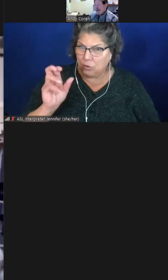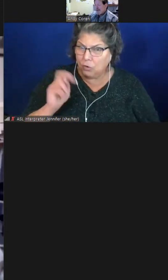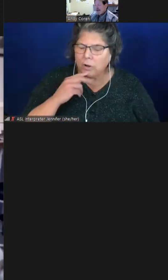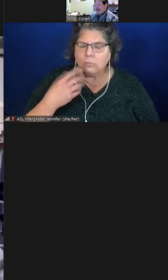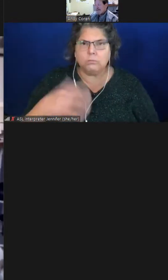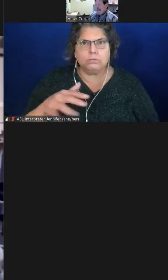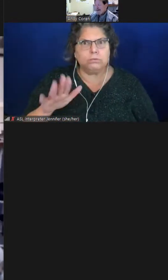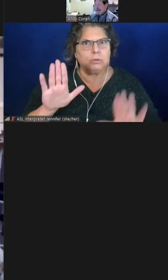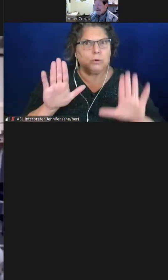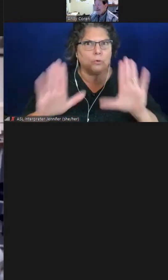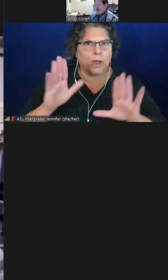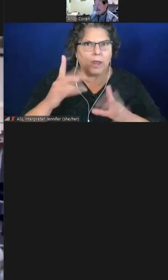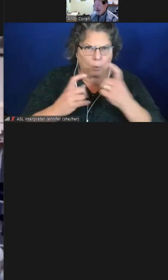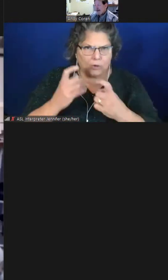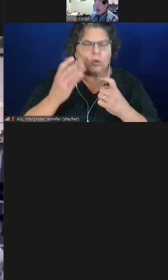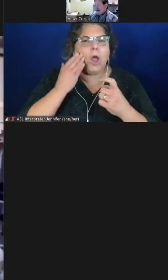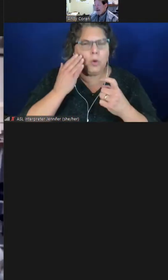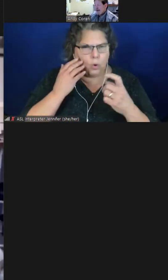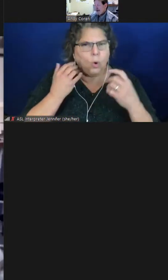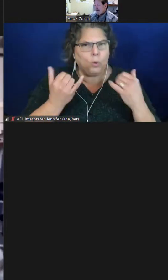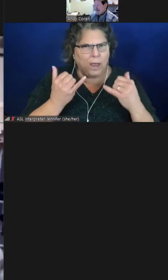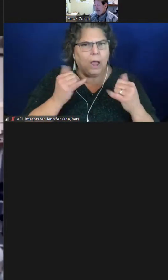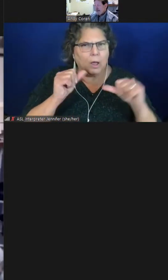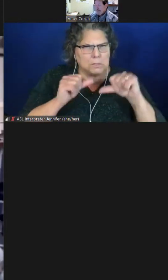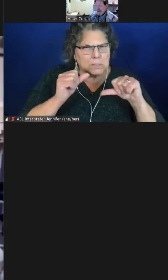that they're being investigated. I can tell you that